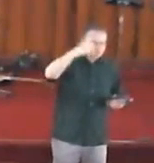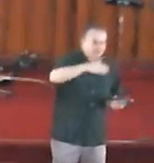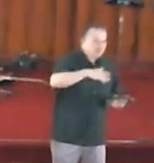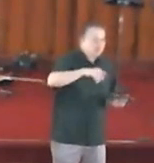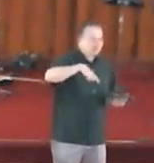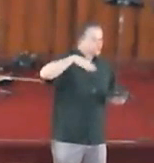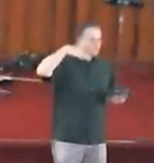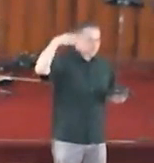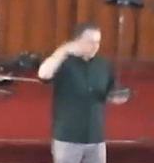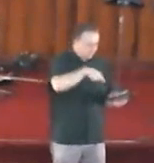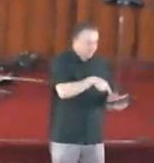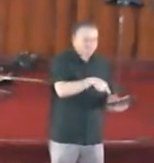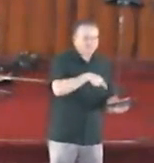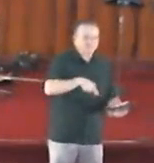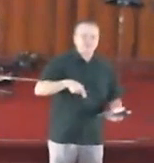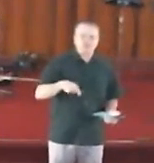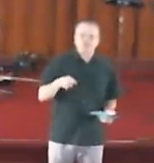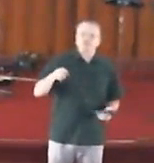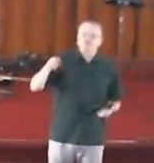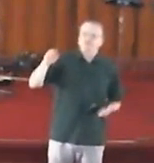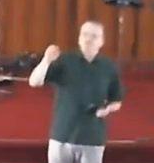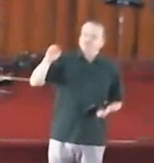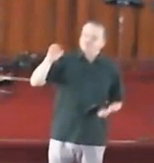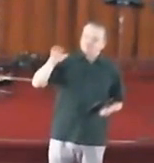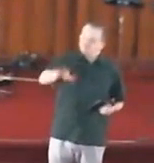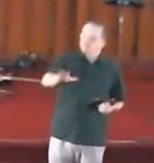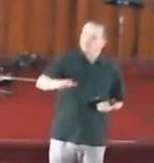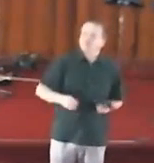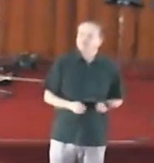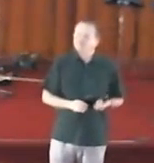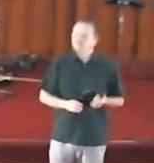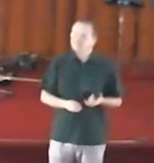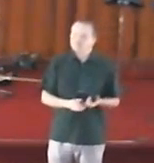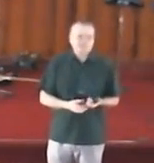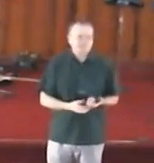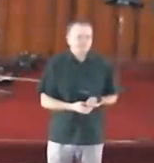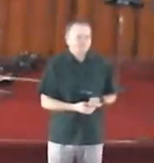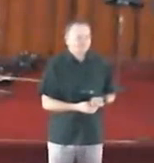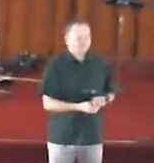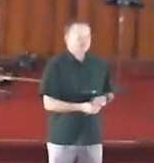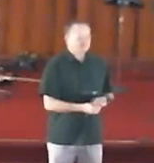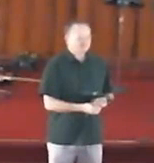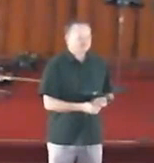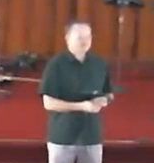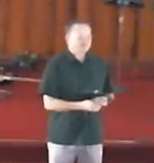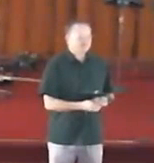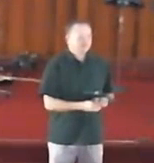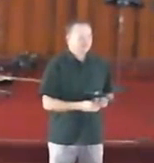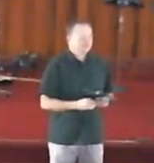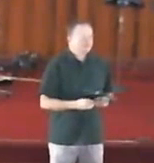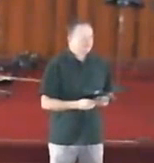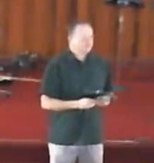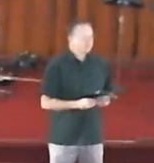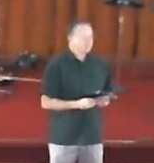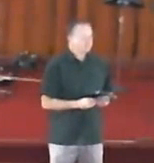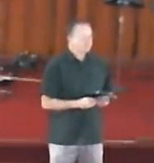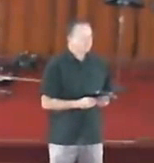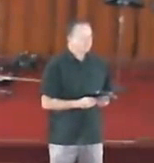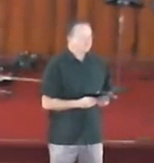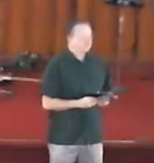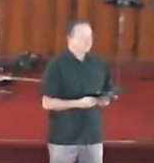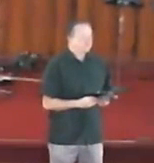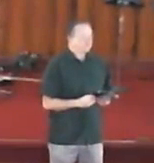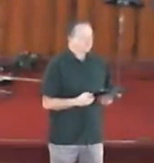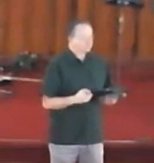por Pablo muchos años antes de este evento, impuso manos sobre él. When Ananias prayed for Paul many years